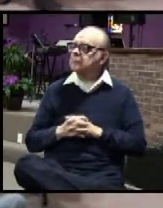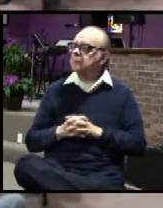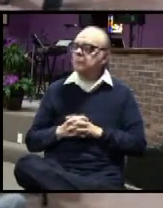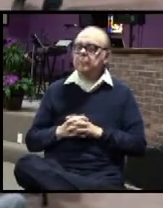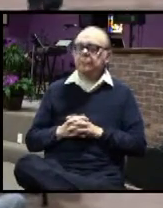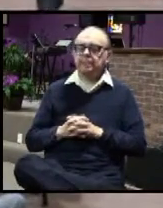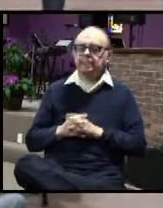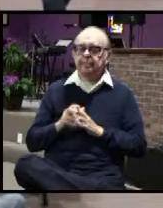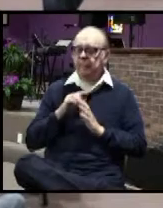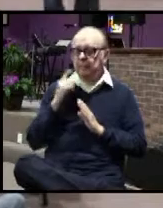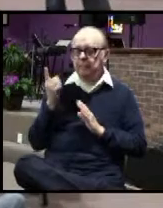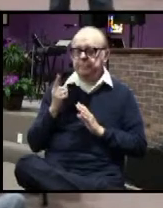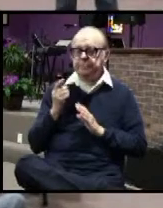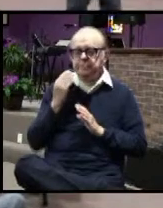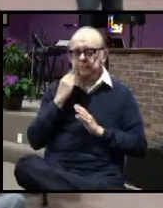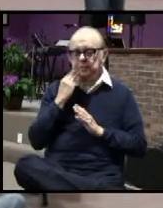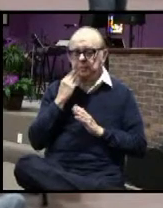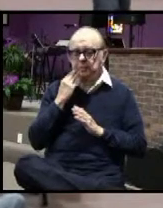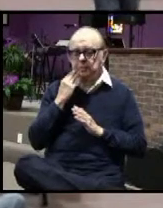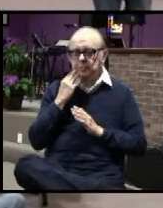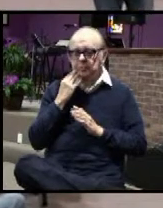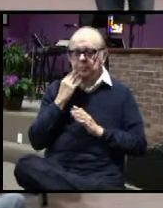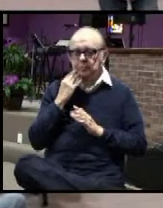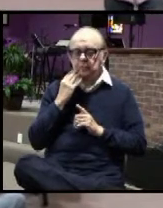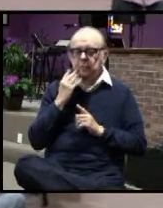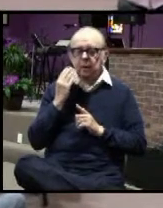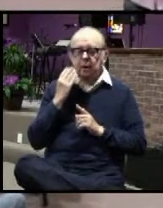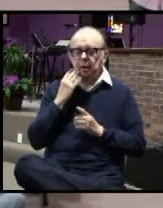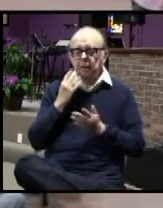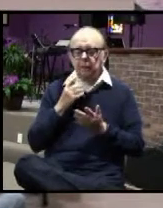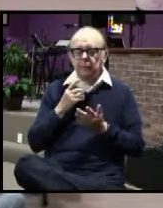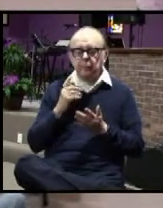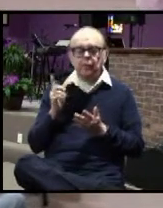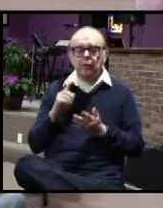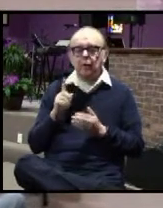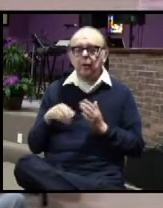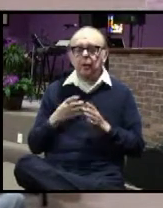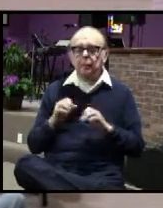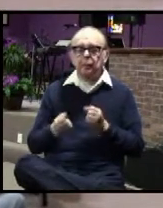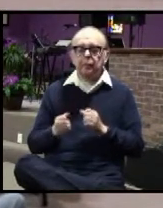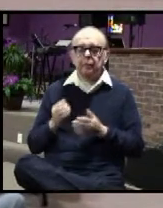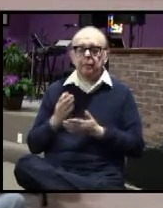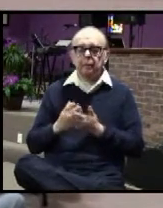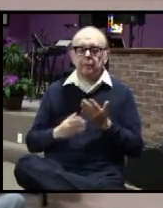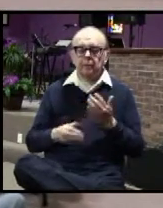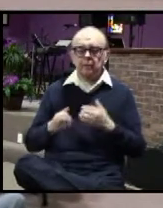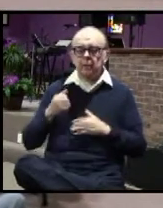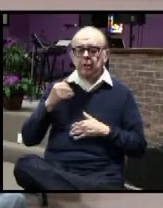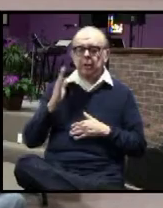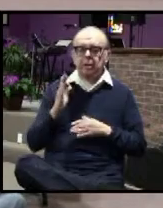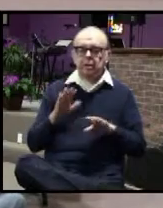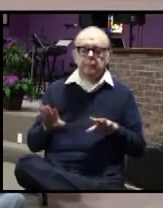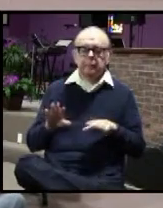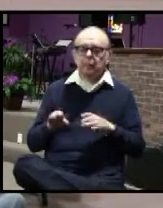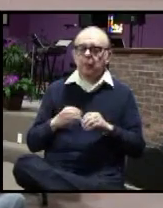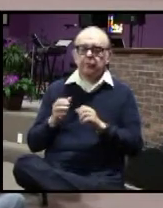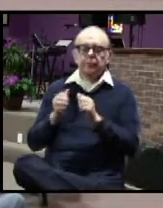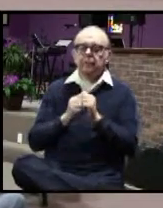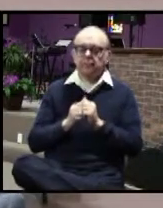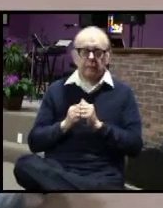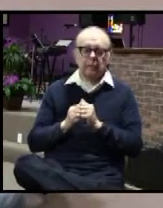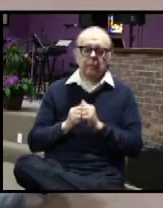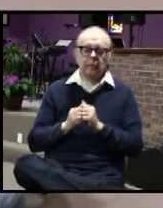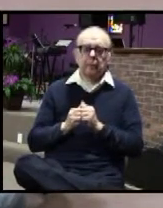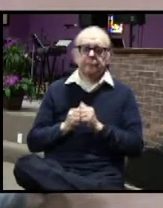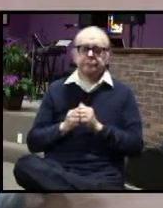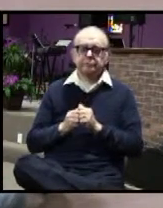not only does he know where all the cracks are, he knows where all the broken pieces are. And God knows how to put all of that back together so that what ends